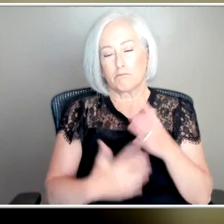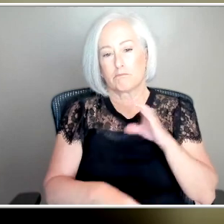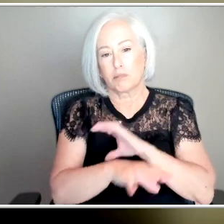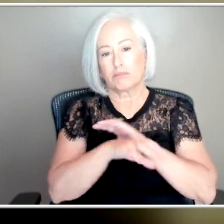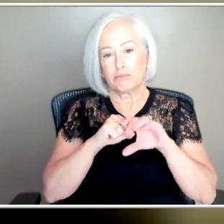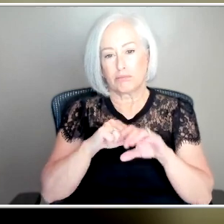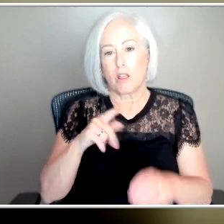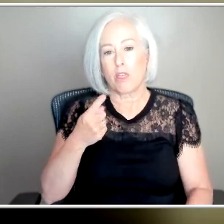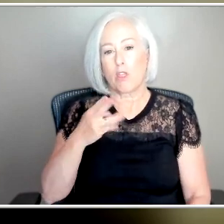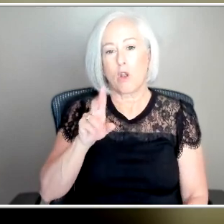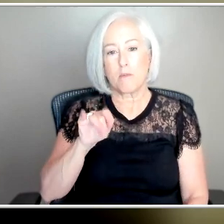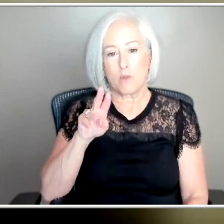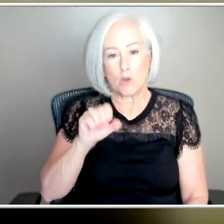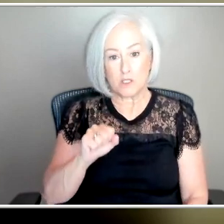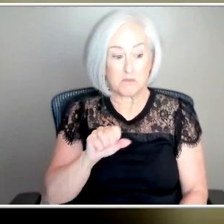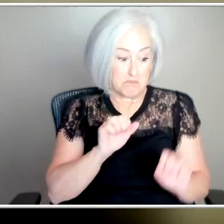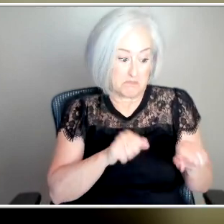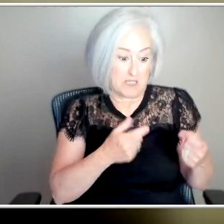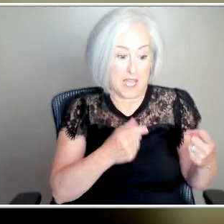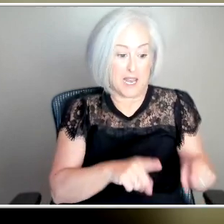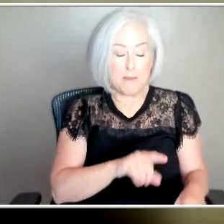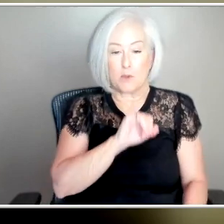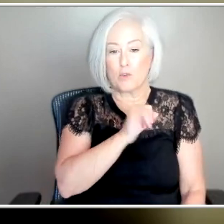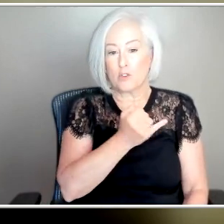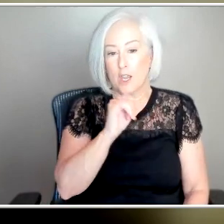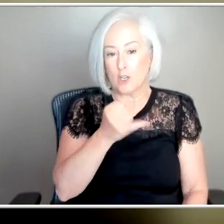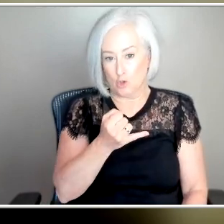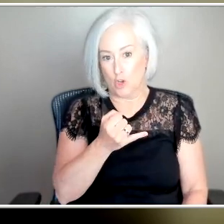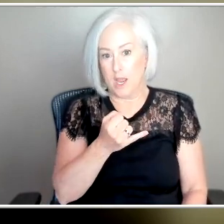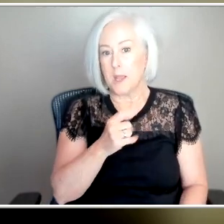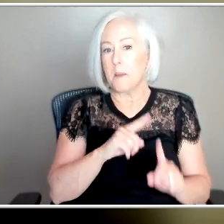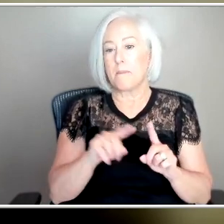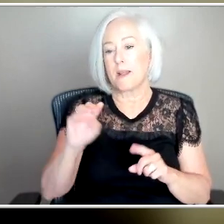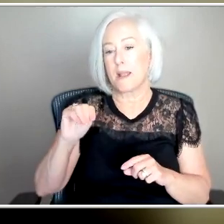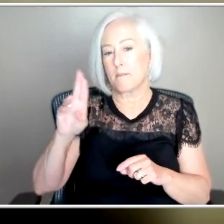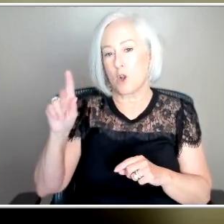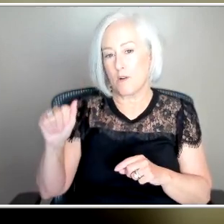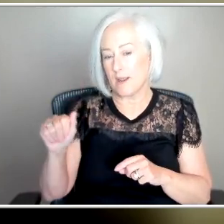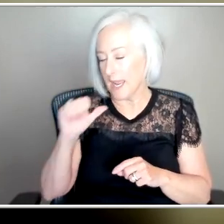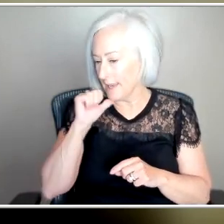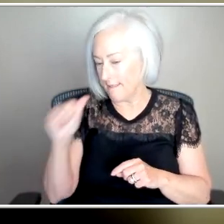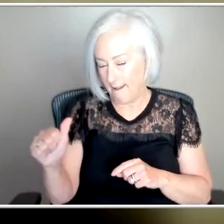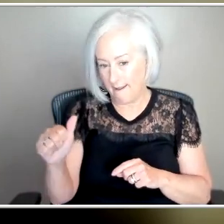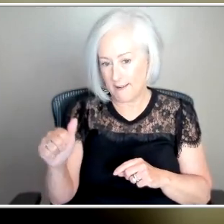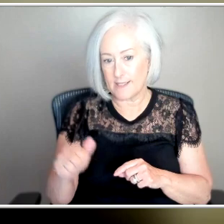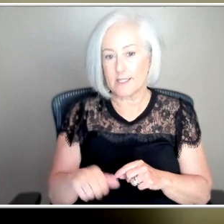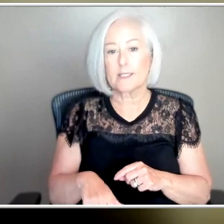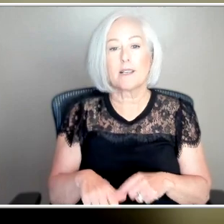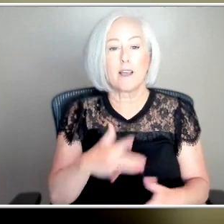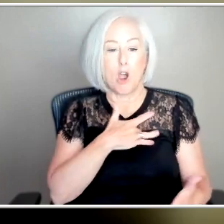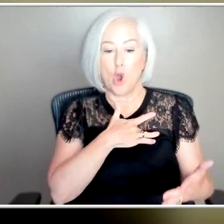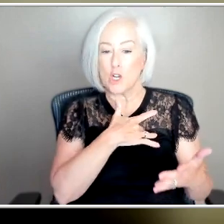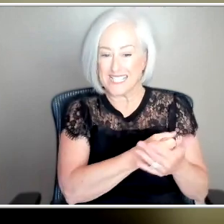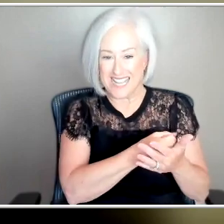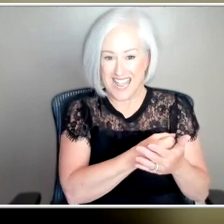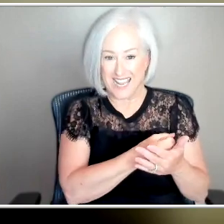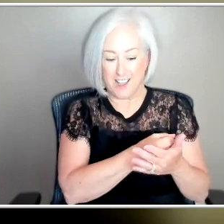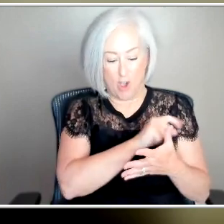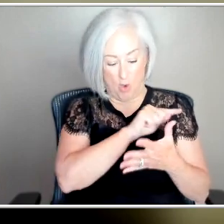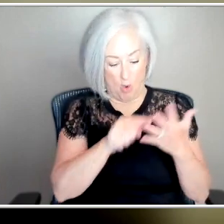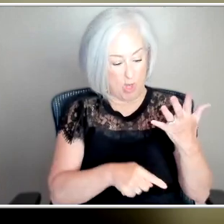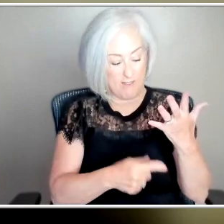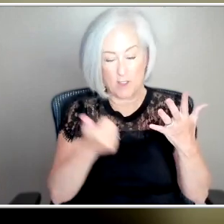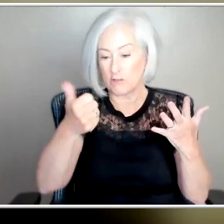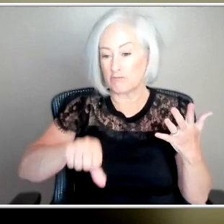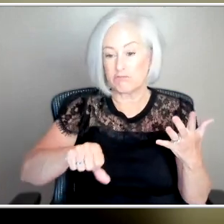with that J&J vaccine, but with the mRNA vaccines, they rejected it, and also heart attack. So they rejected all of those